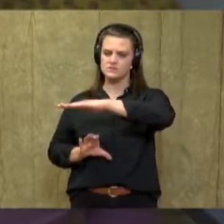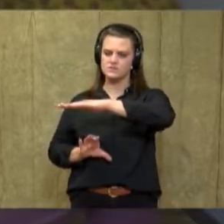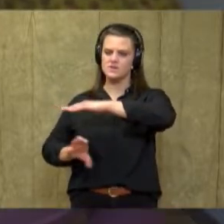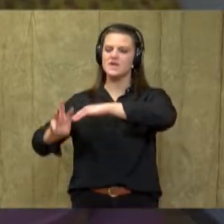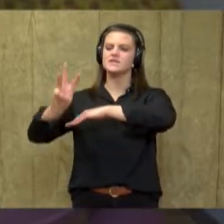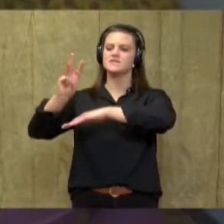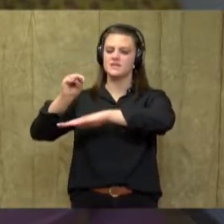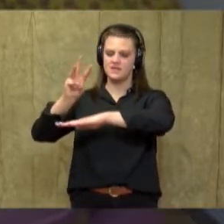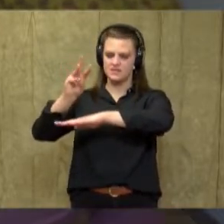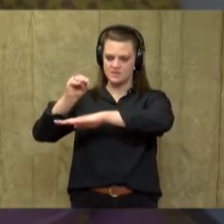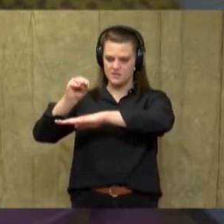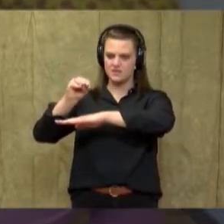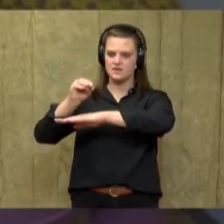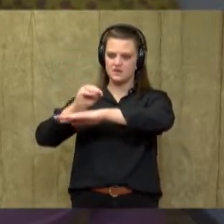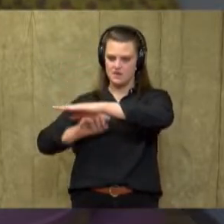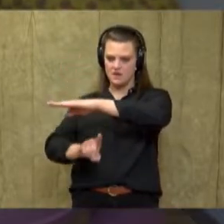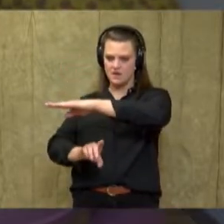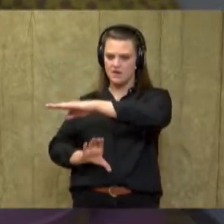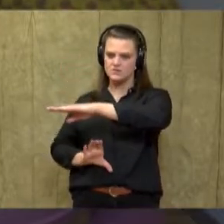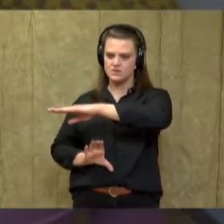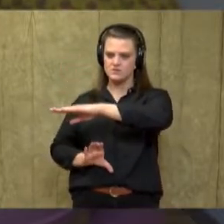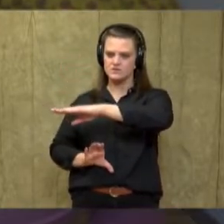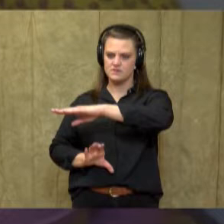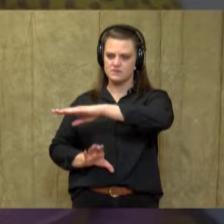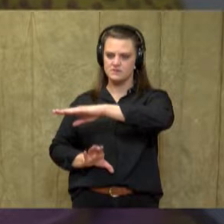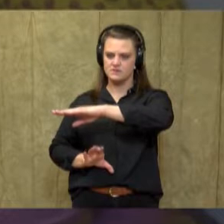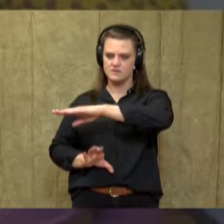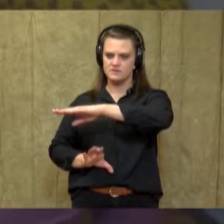60 hundredths.